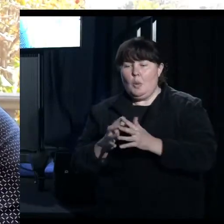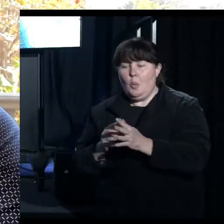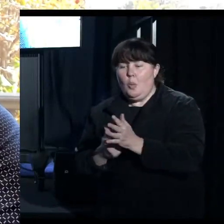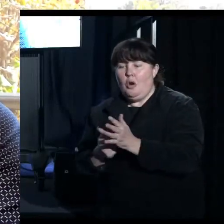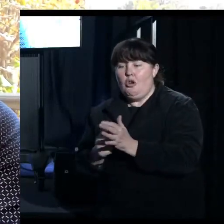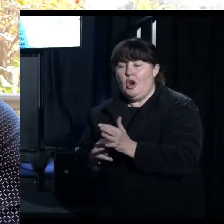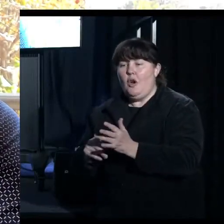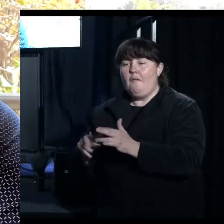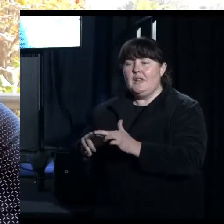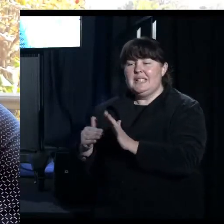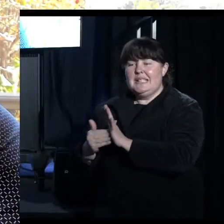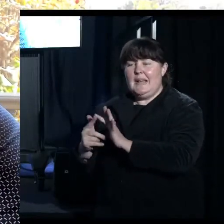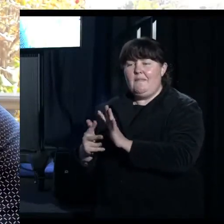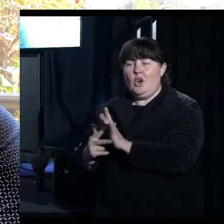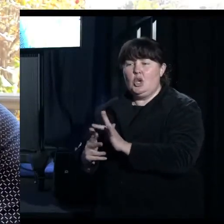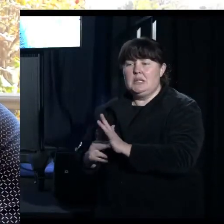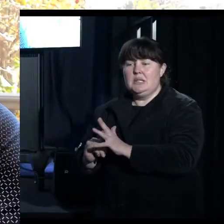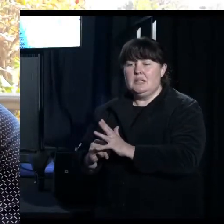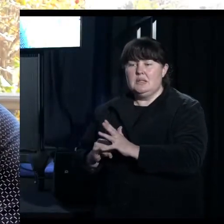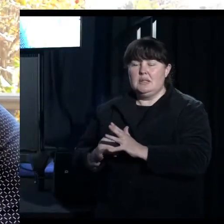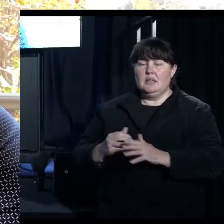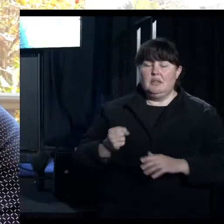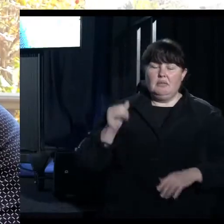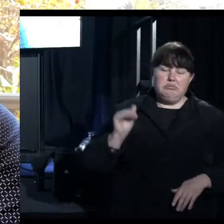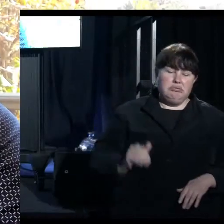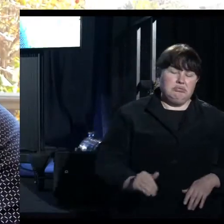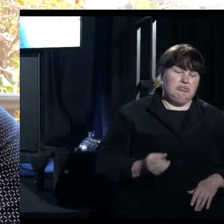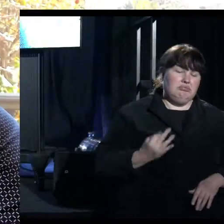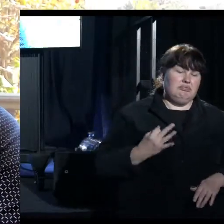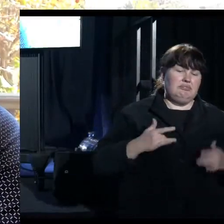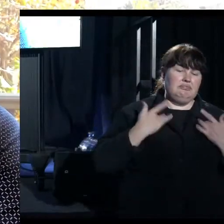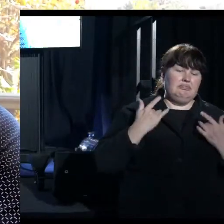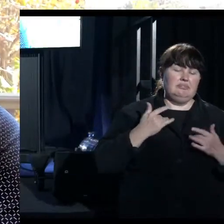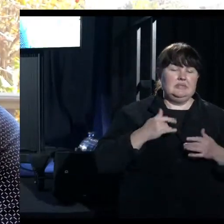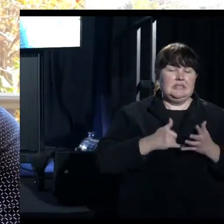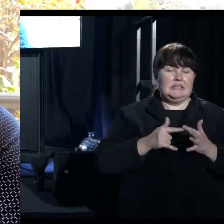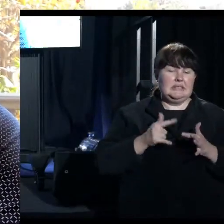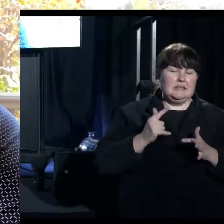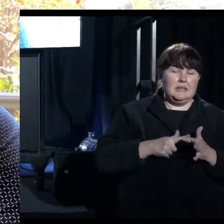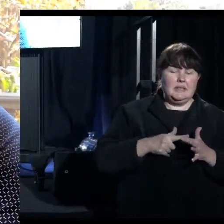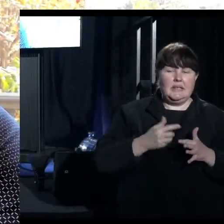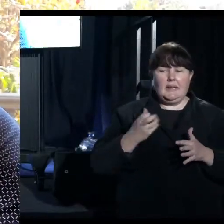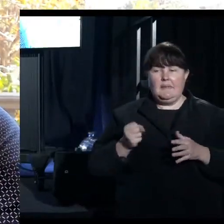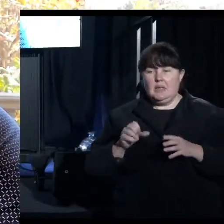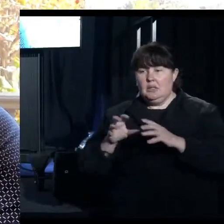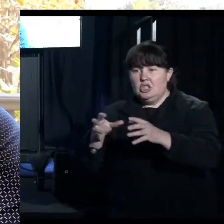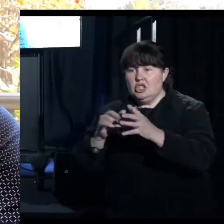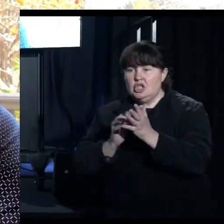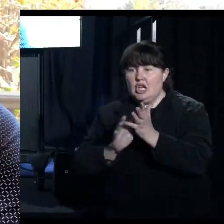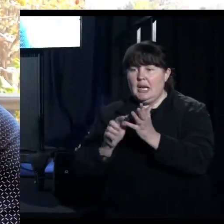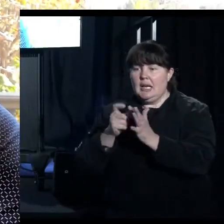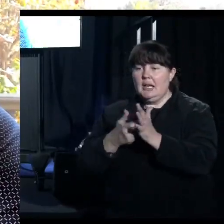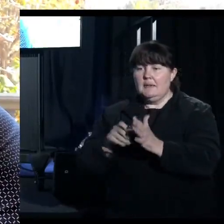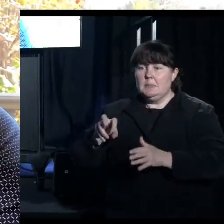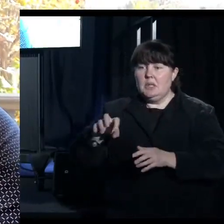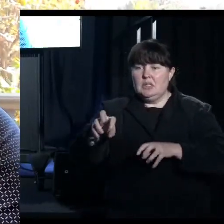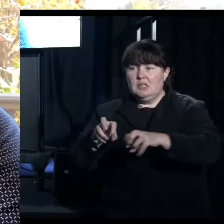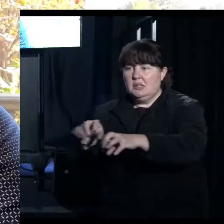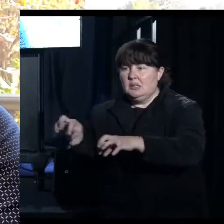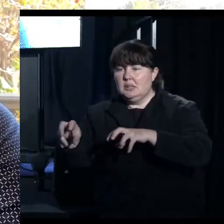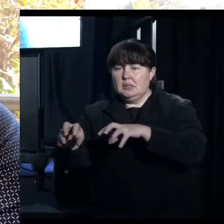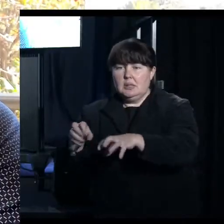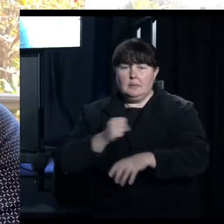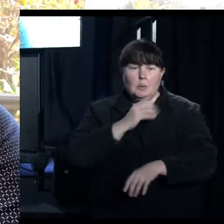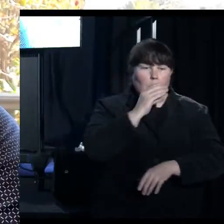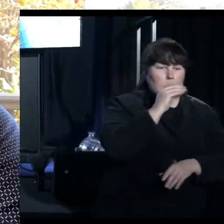of wolves, an outbreak of sheets, a boredom of ticks, a turn of turns, a delusion of knots, a blessing of Valium,